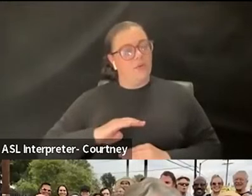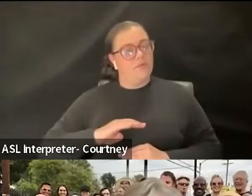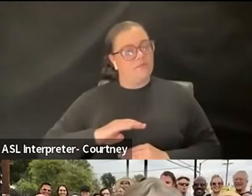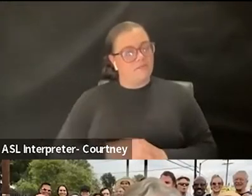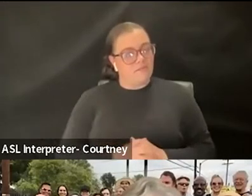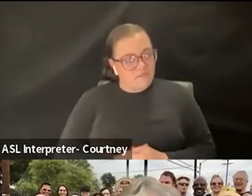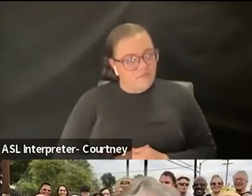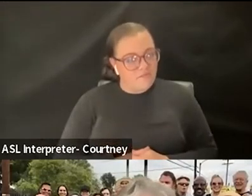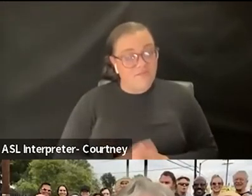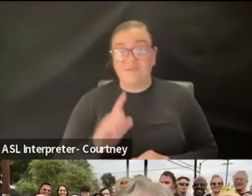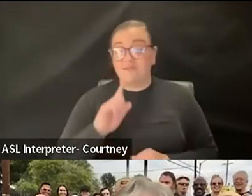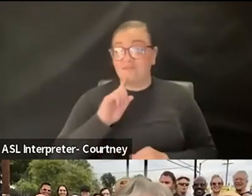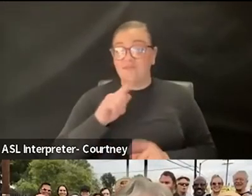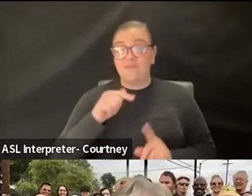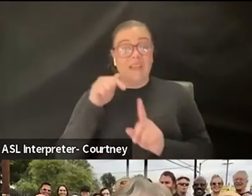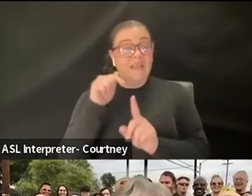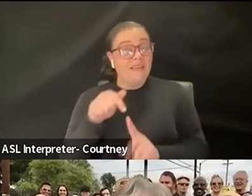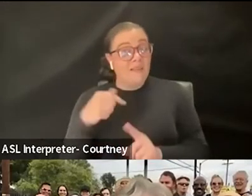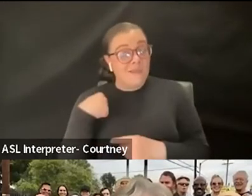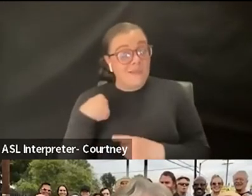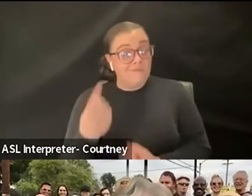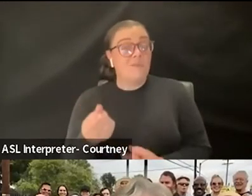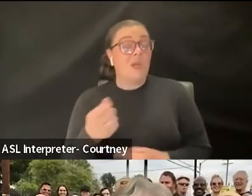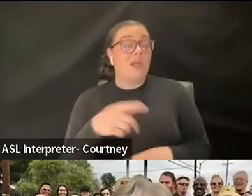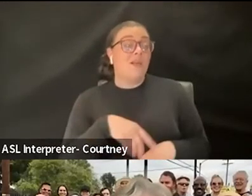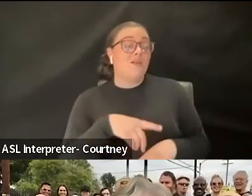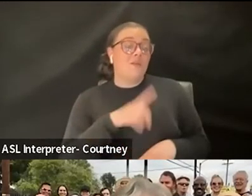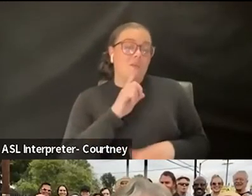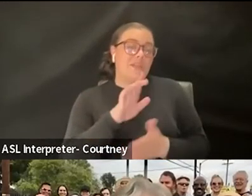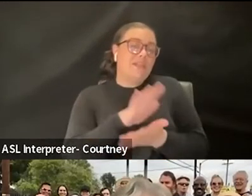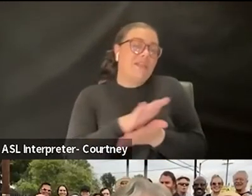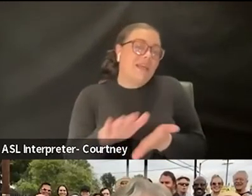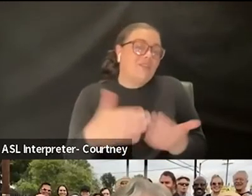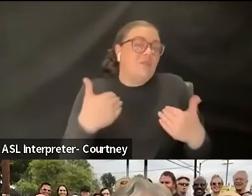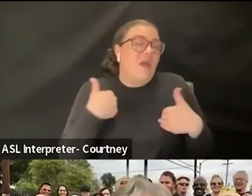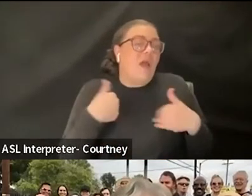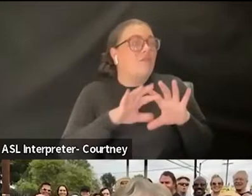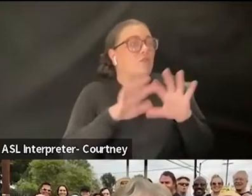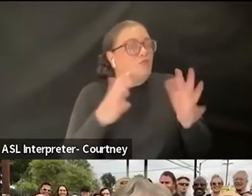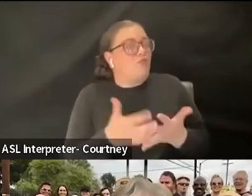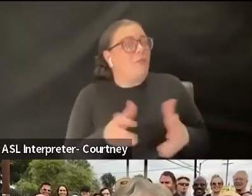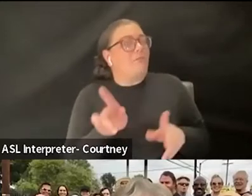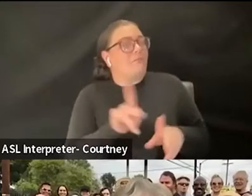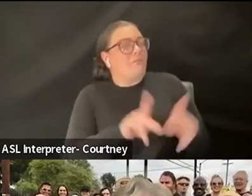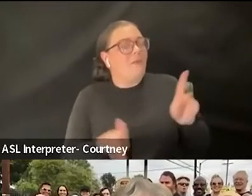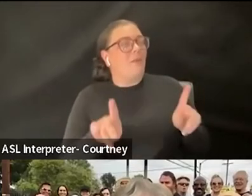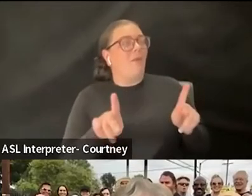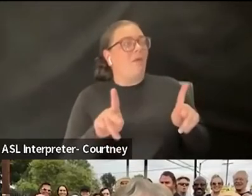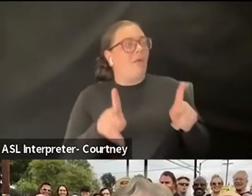your own place at your work, and you feel like you do have those extra protections.